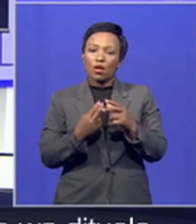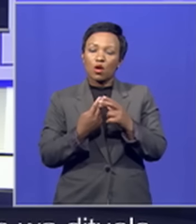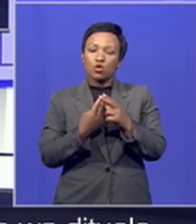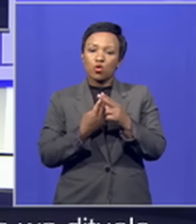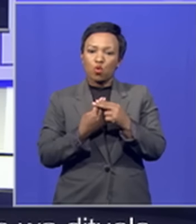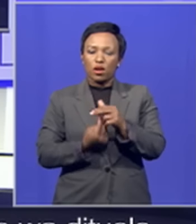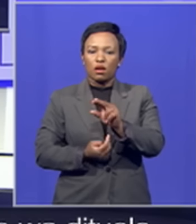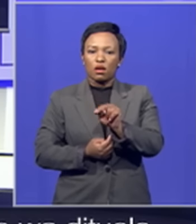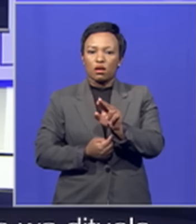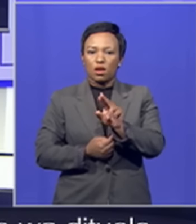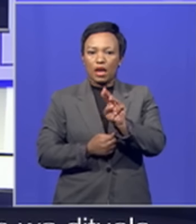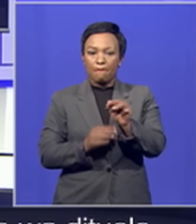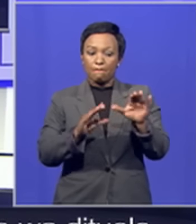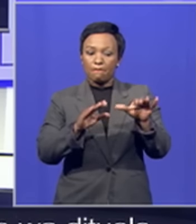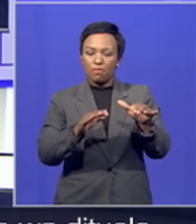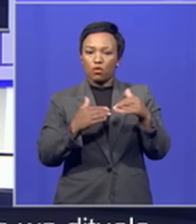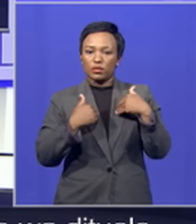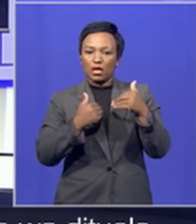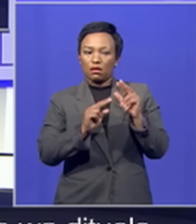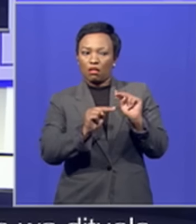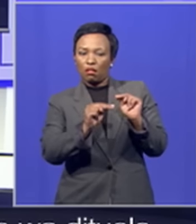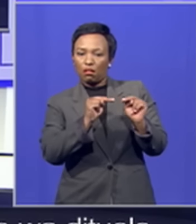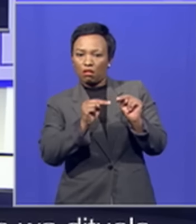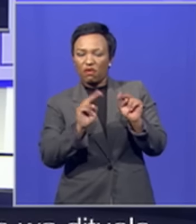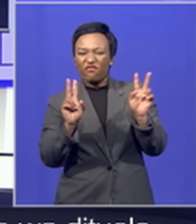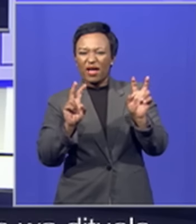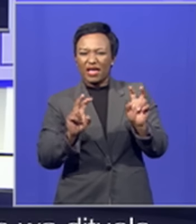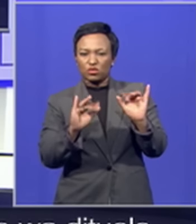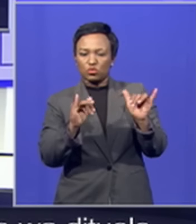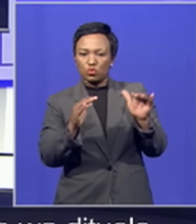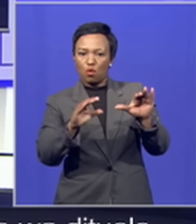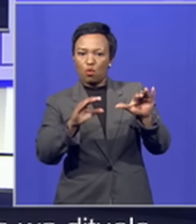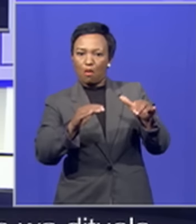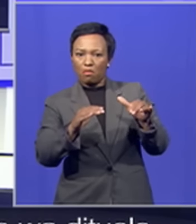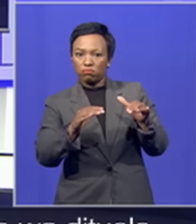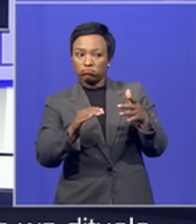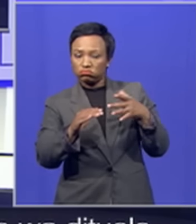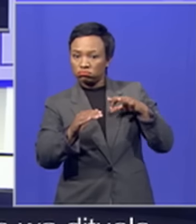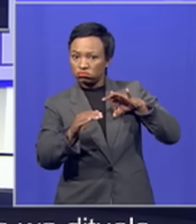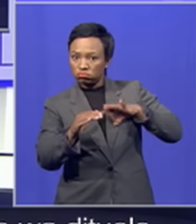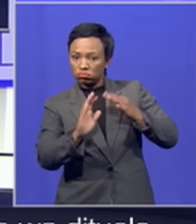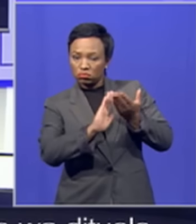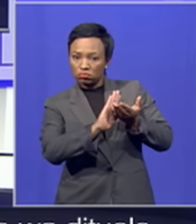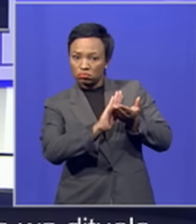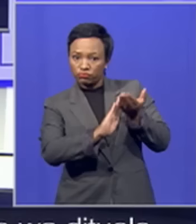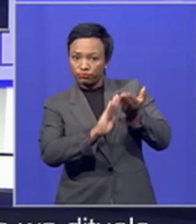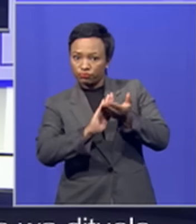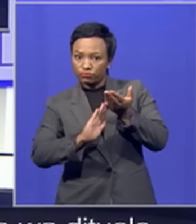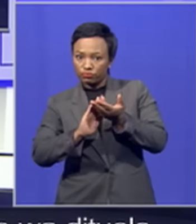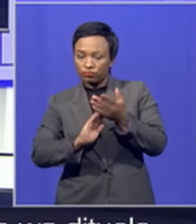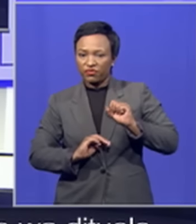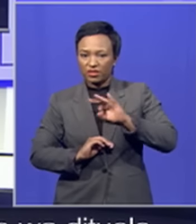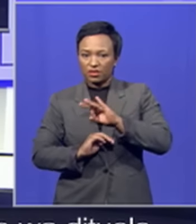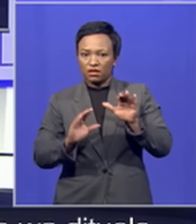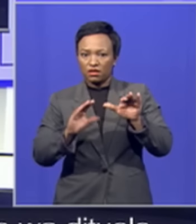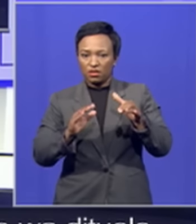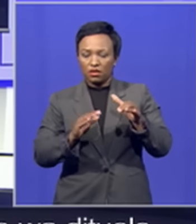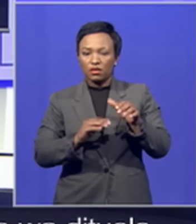NUM o simolotse dipuisano tse di ka ga tuelo kwa Eskom mme o batla ditokololo tsa yona di okelediwe ka diperesente di